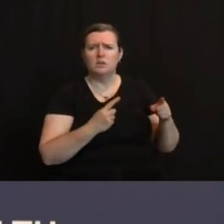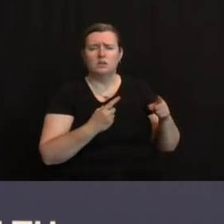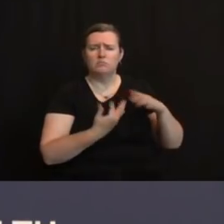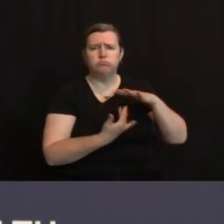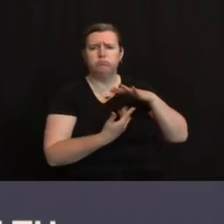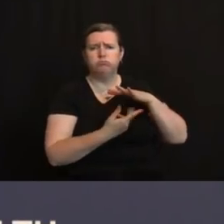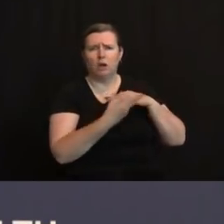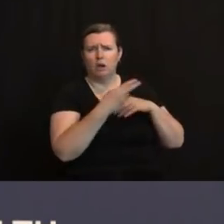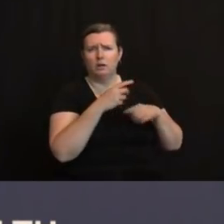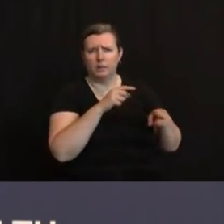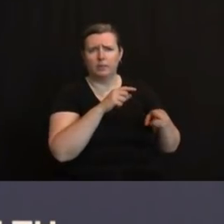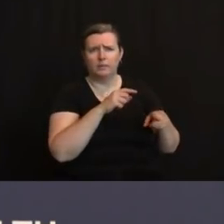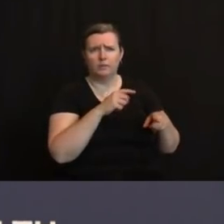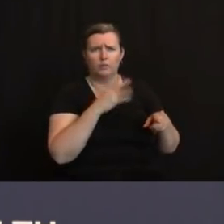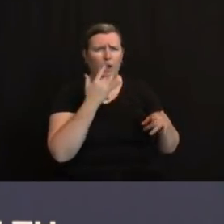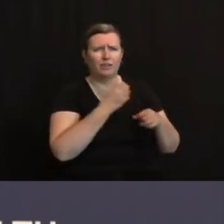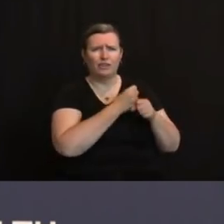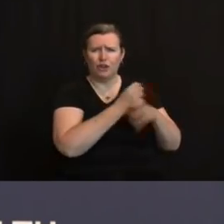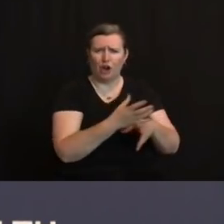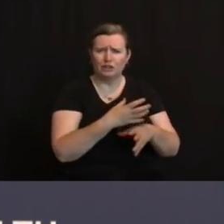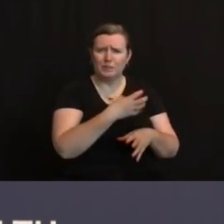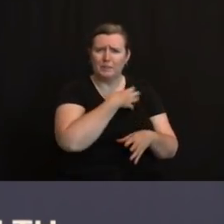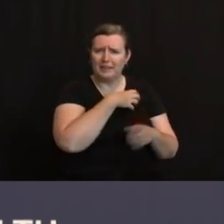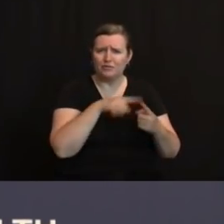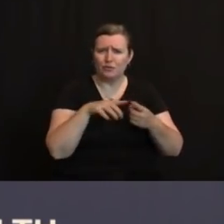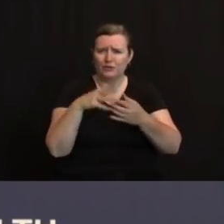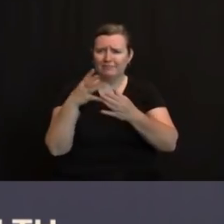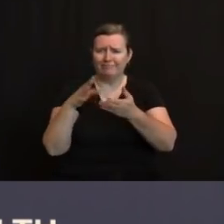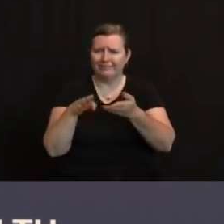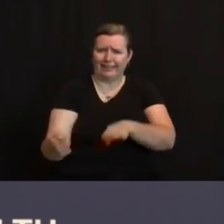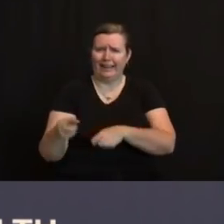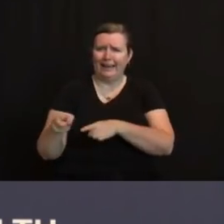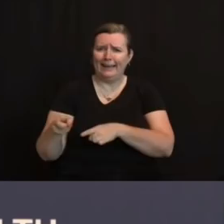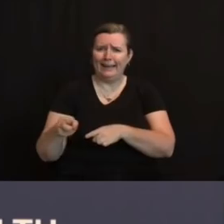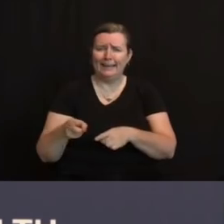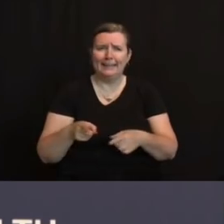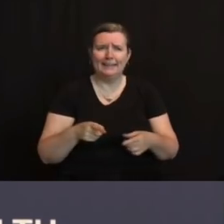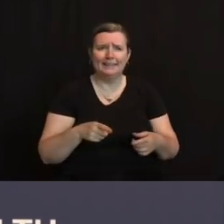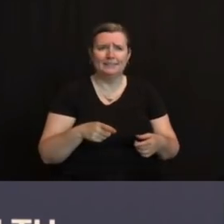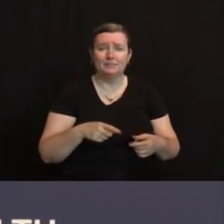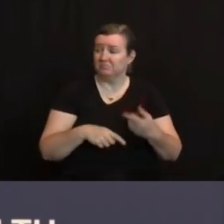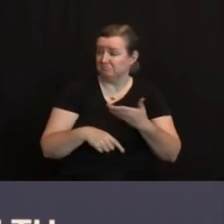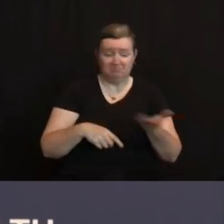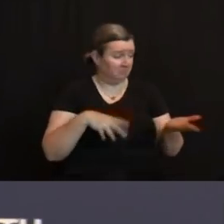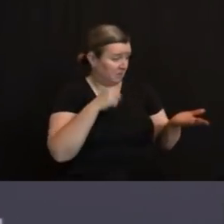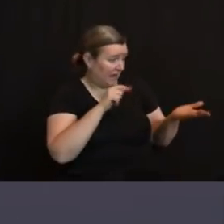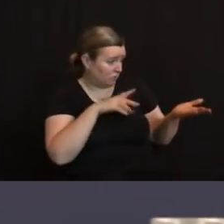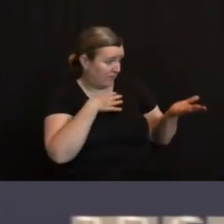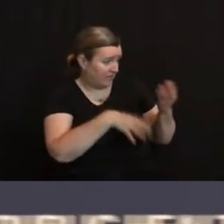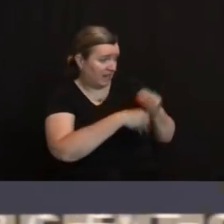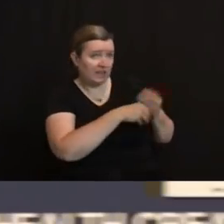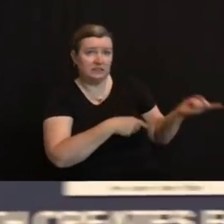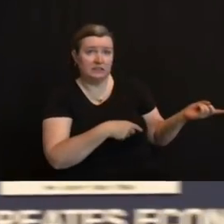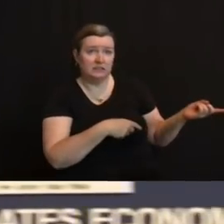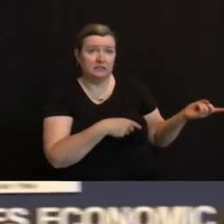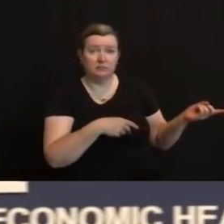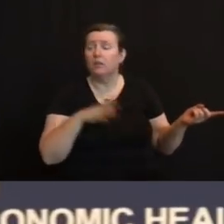I've got nothing else more constructive to say on it. Pat, I suspect you may have something you want to say as well. Thank you,